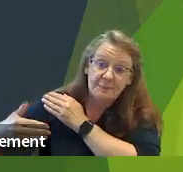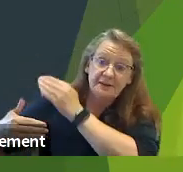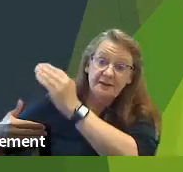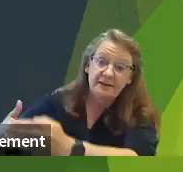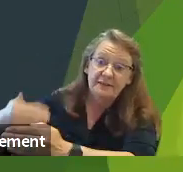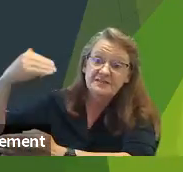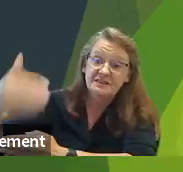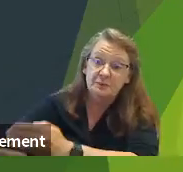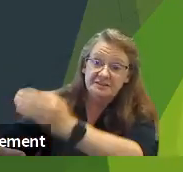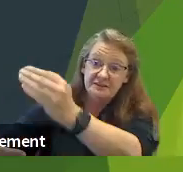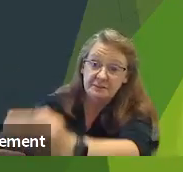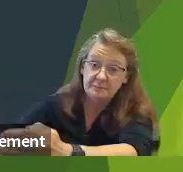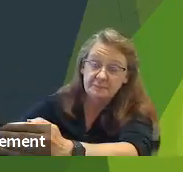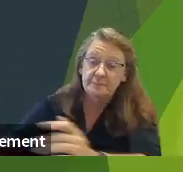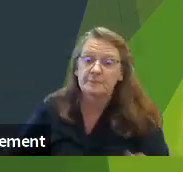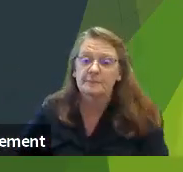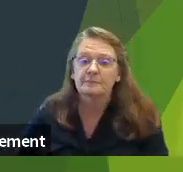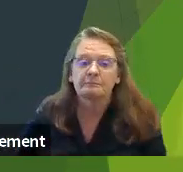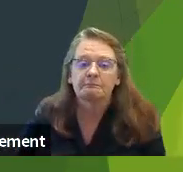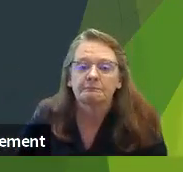it happening in this sequence?